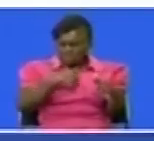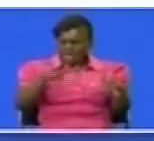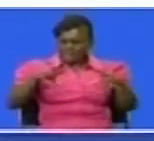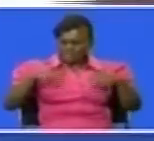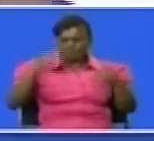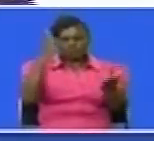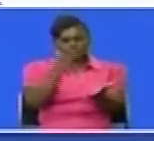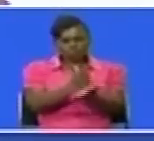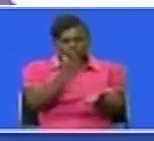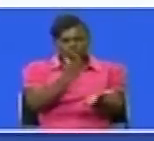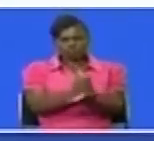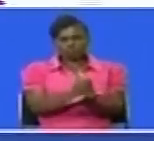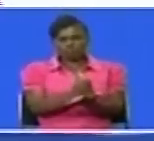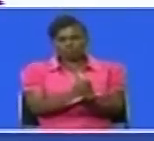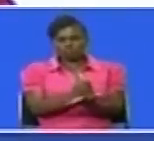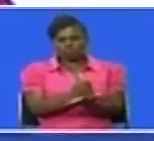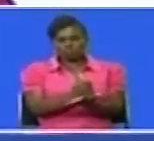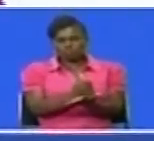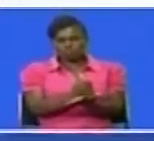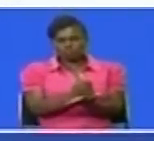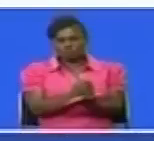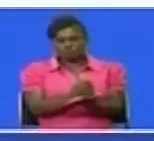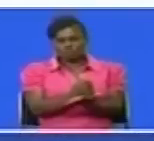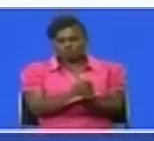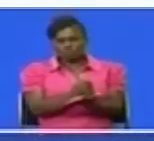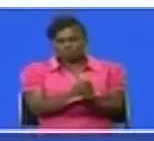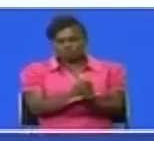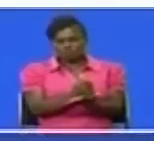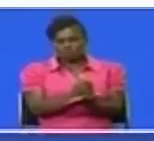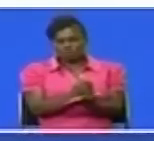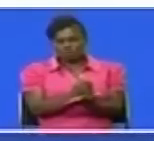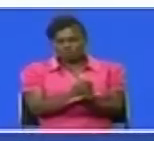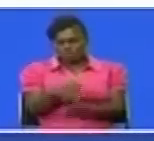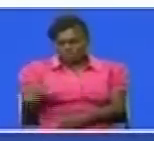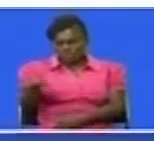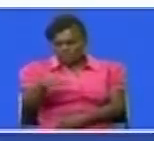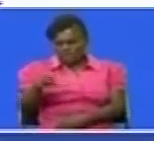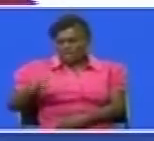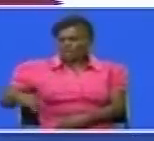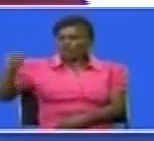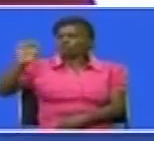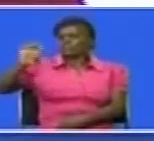has been, I don't know if it's deliberate, but there has been, in the area of Northeastern has been left